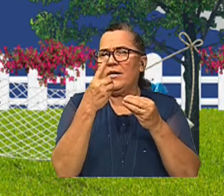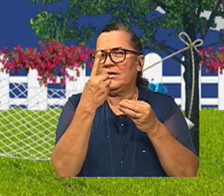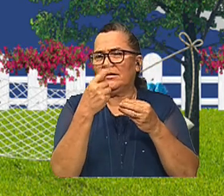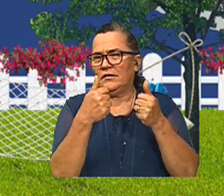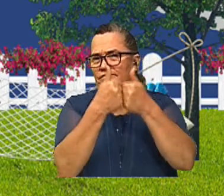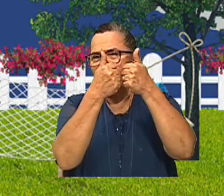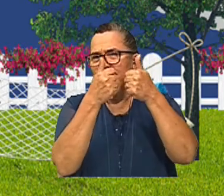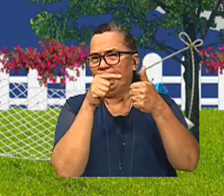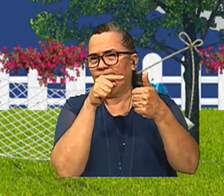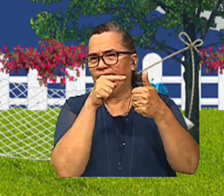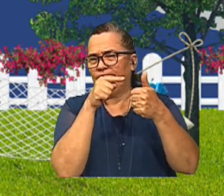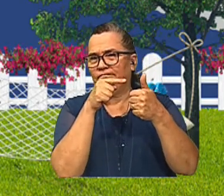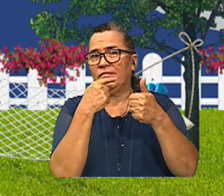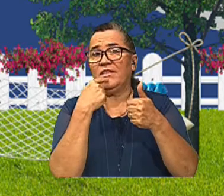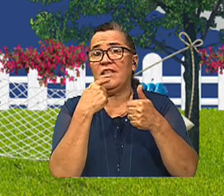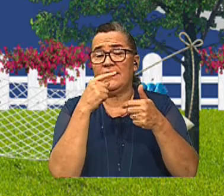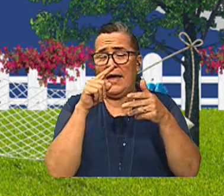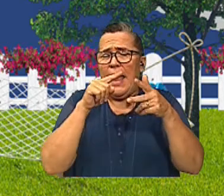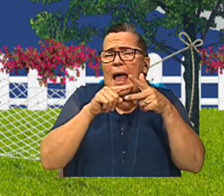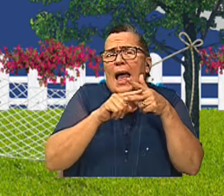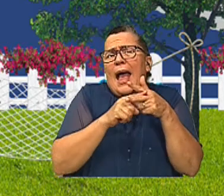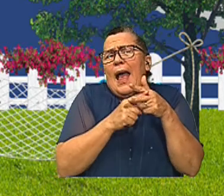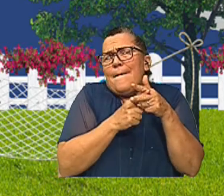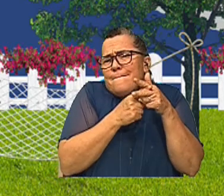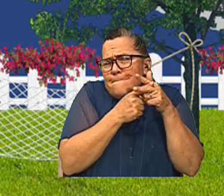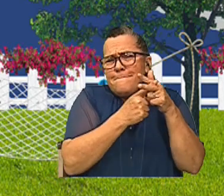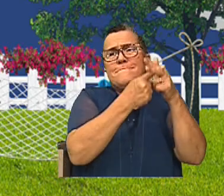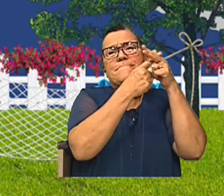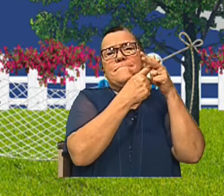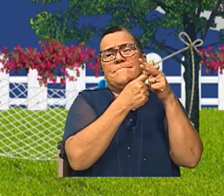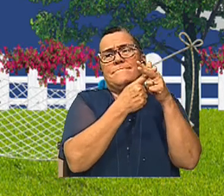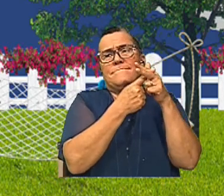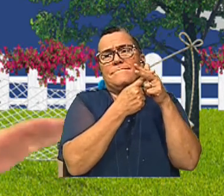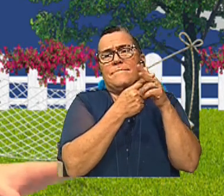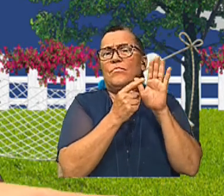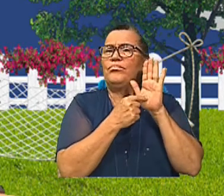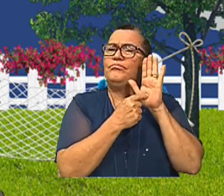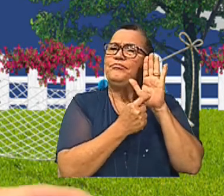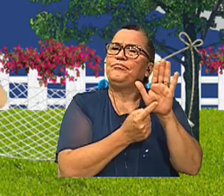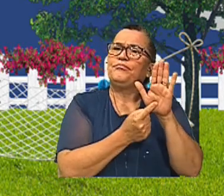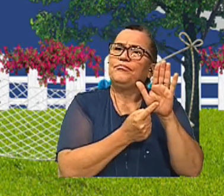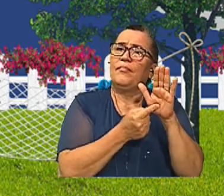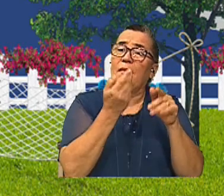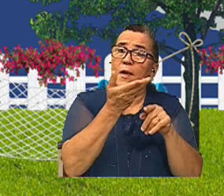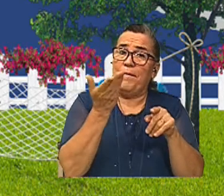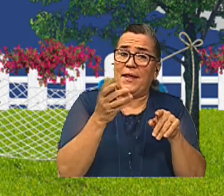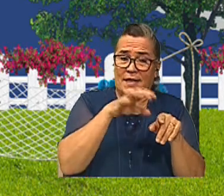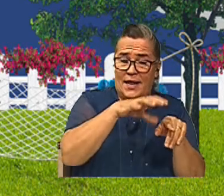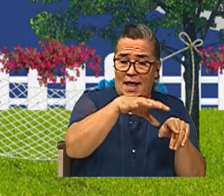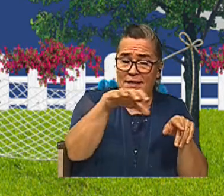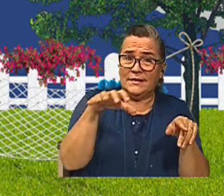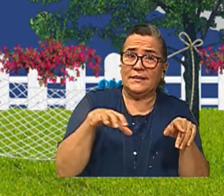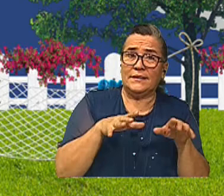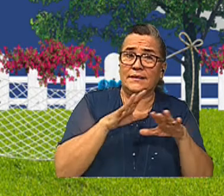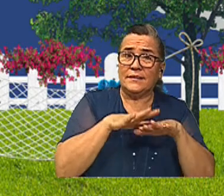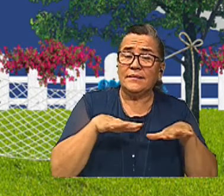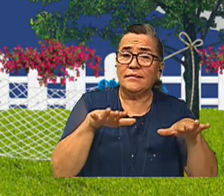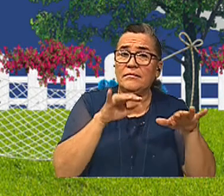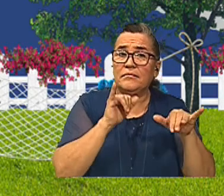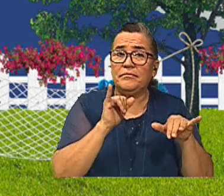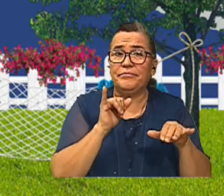It says, at the very beginning, we presented the materials.